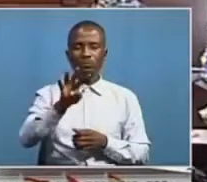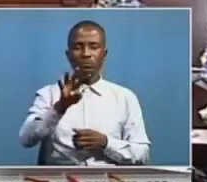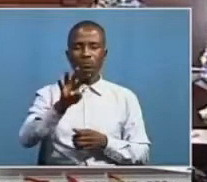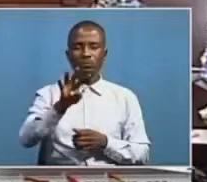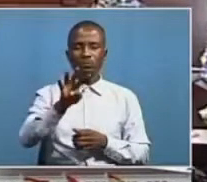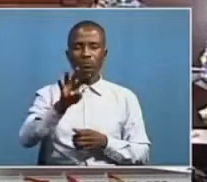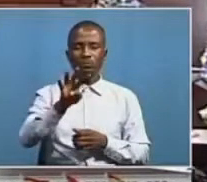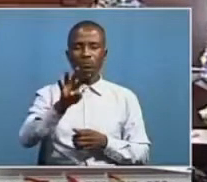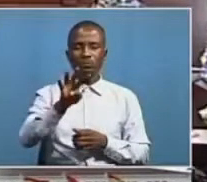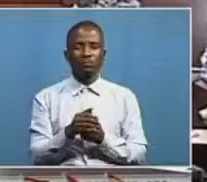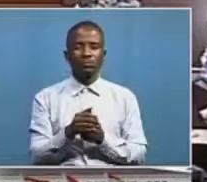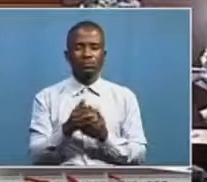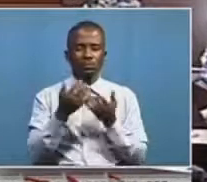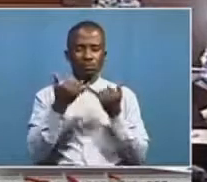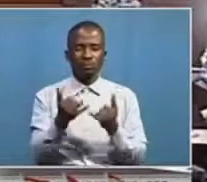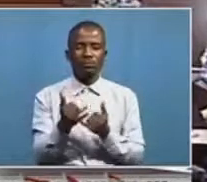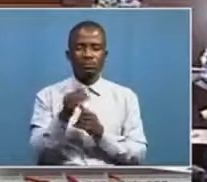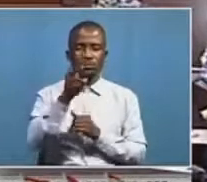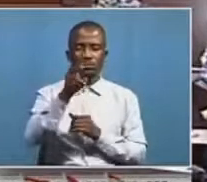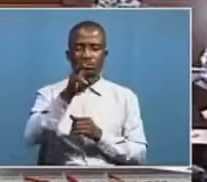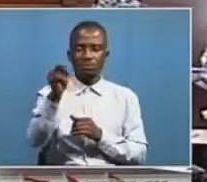6,342,907. That is